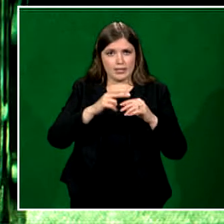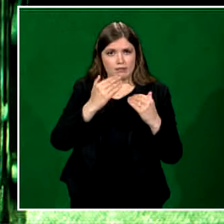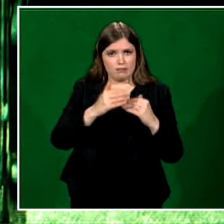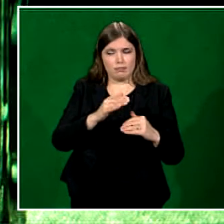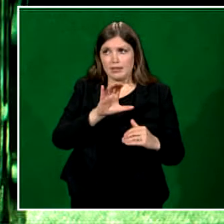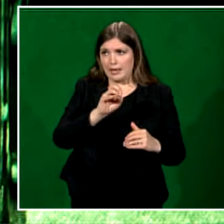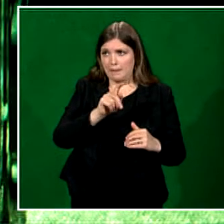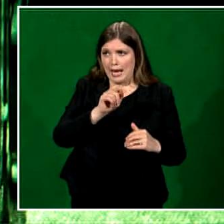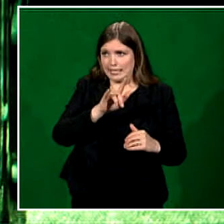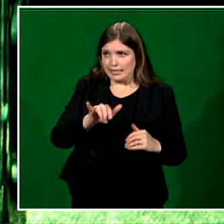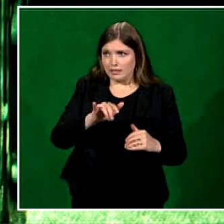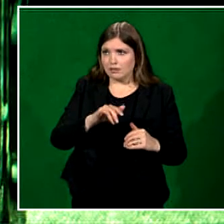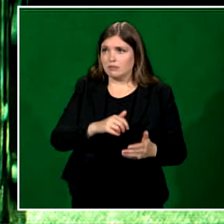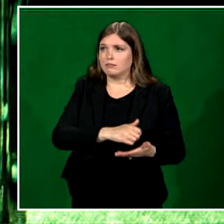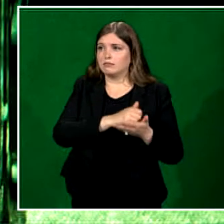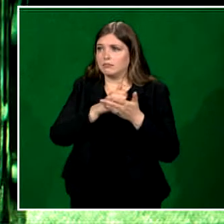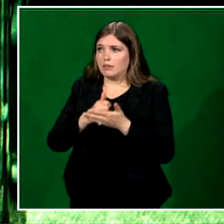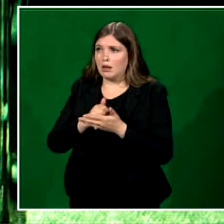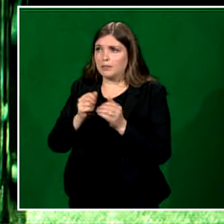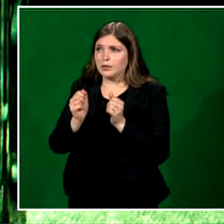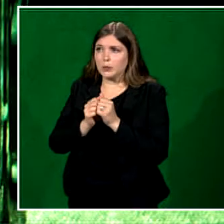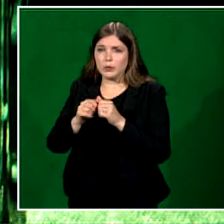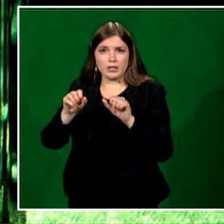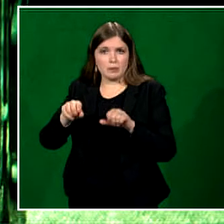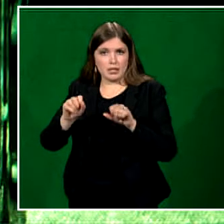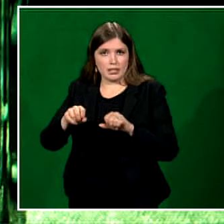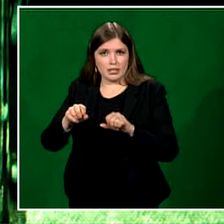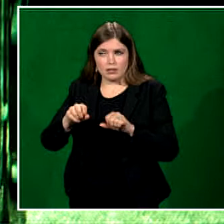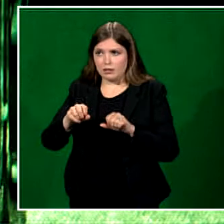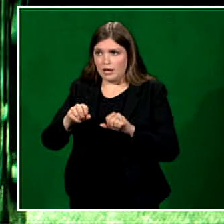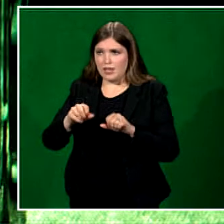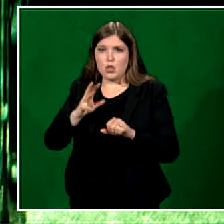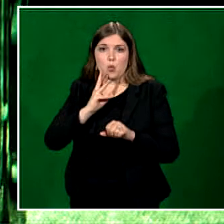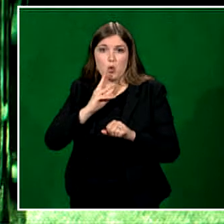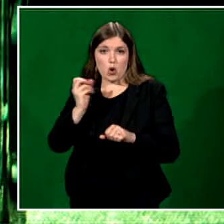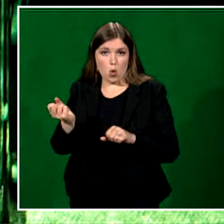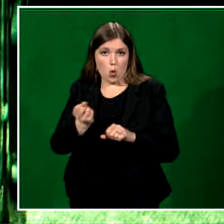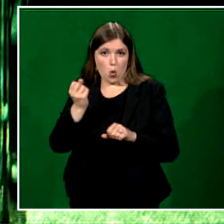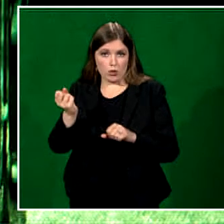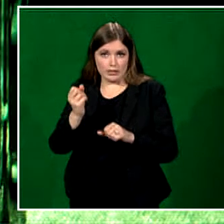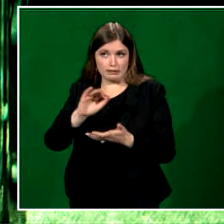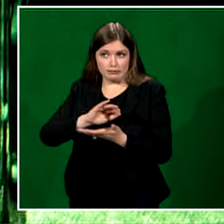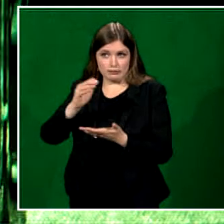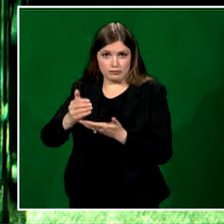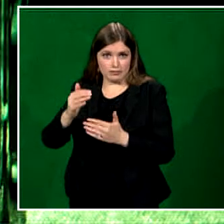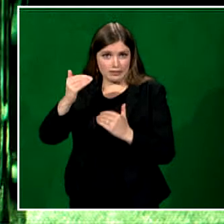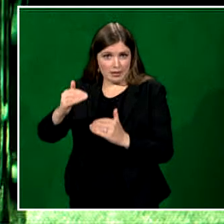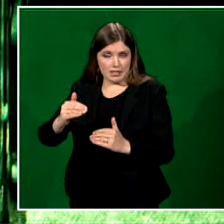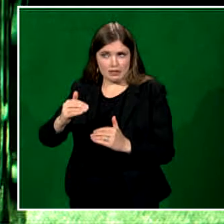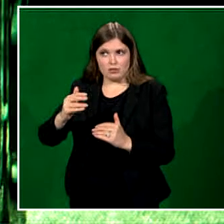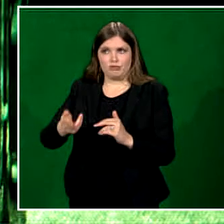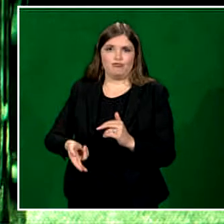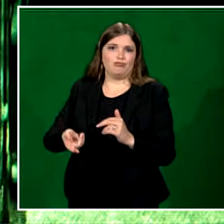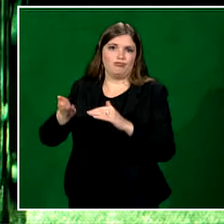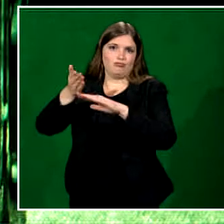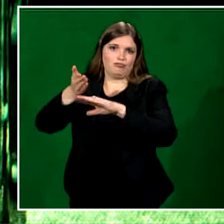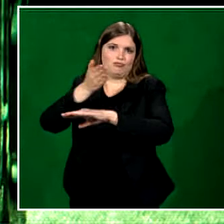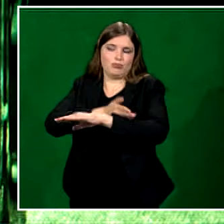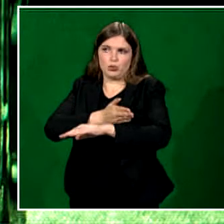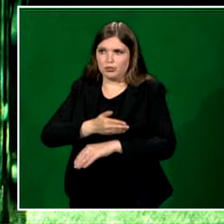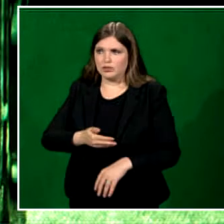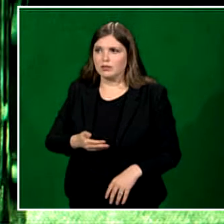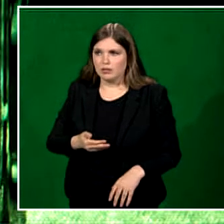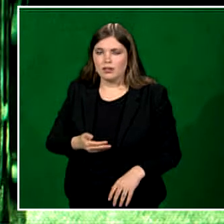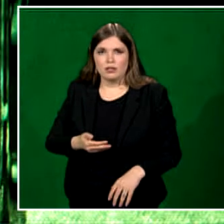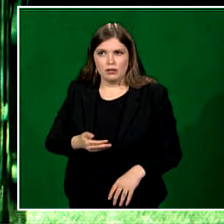in aggregate stability, and improve water holding capacity. Therefore, helps in the quality of the soil in order